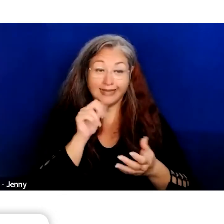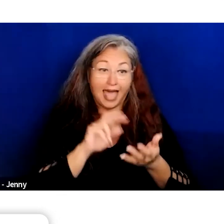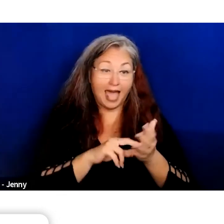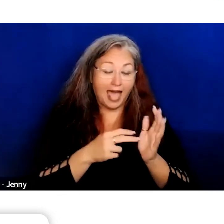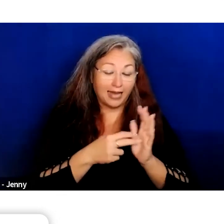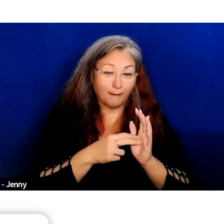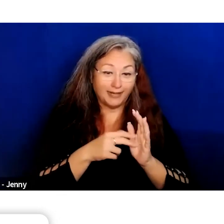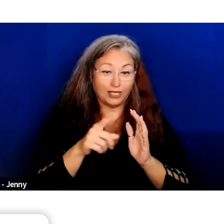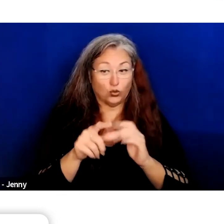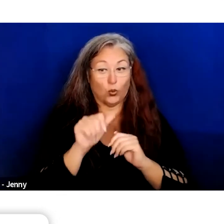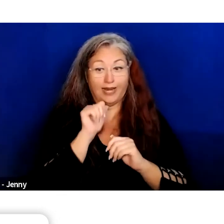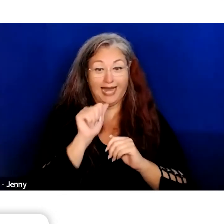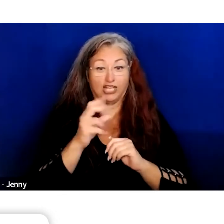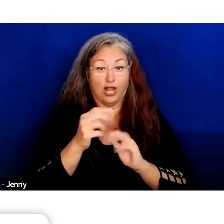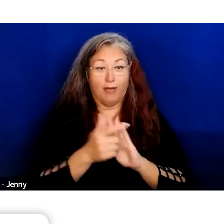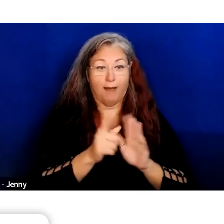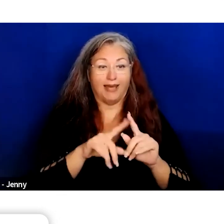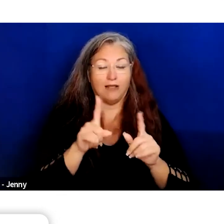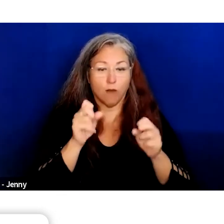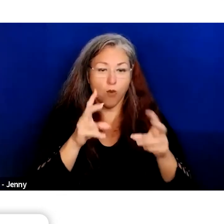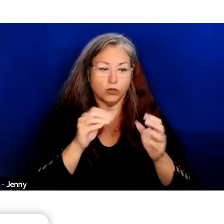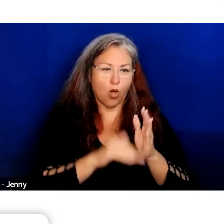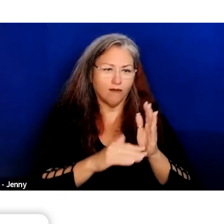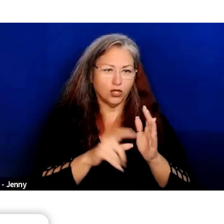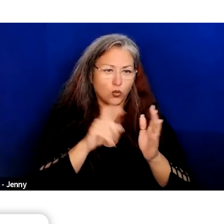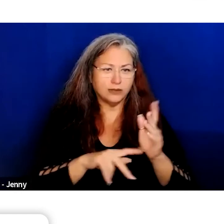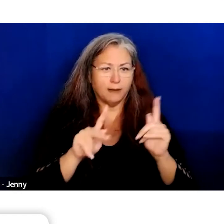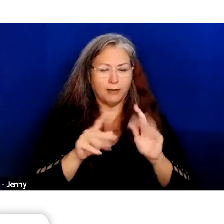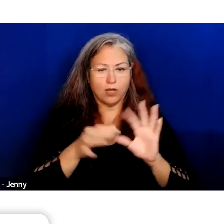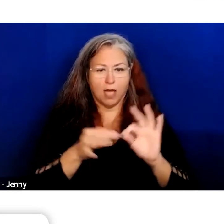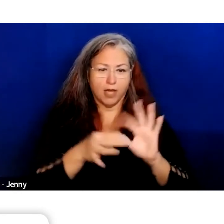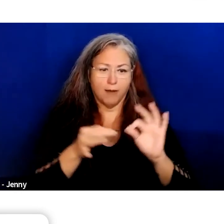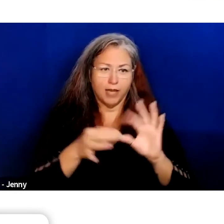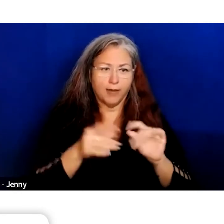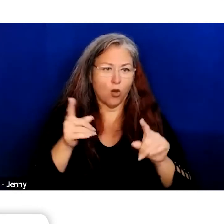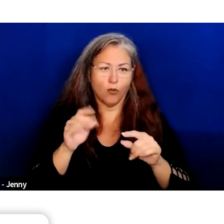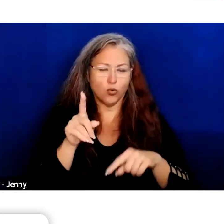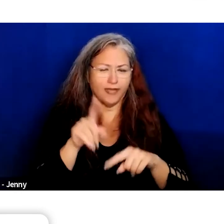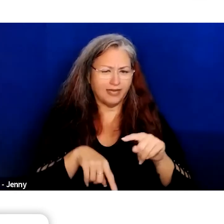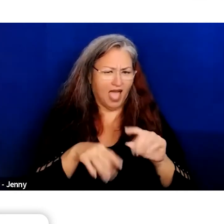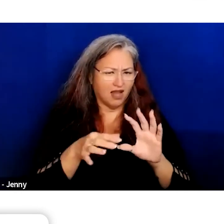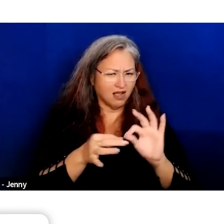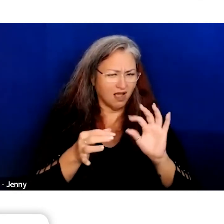being shadow banned, but because if you're posting a lot, if you see that people are commenting or can't comment on your